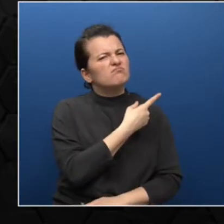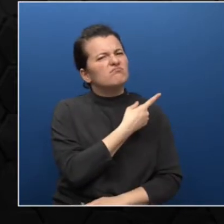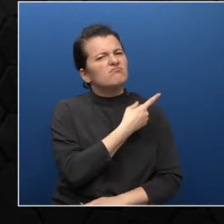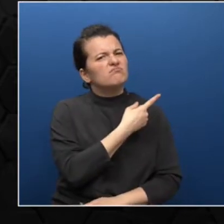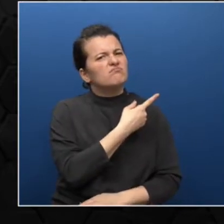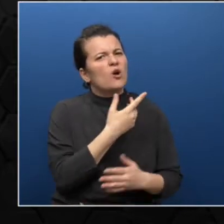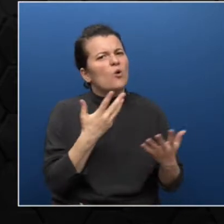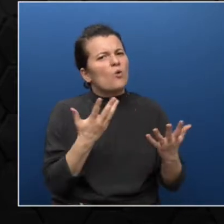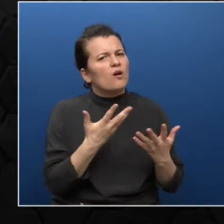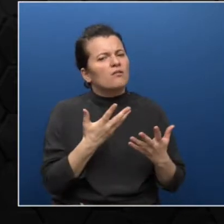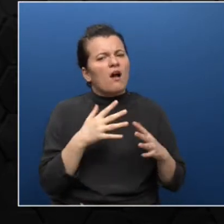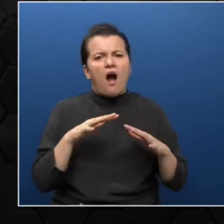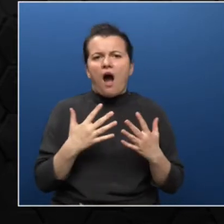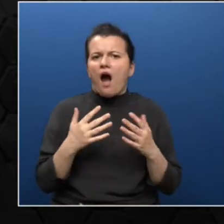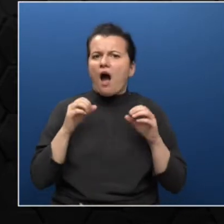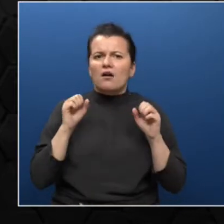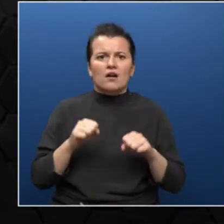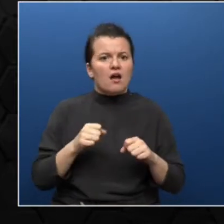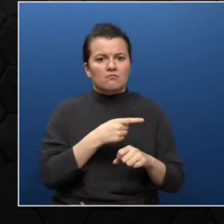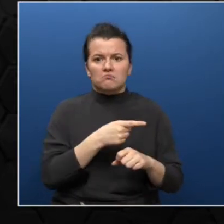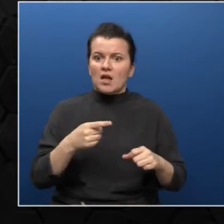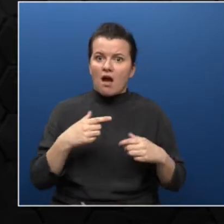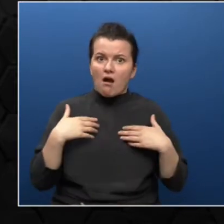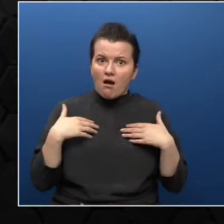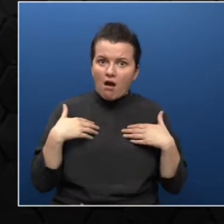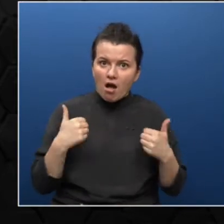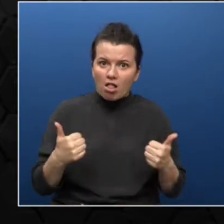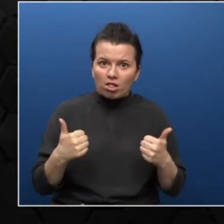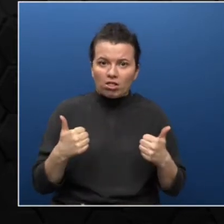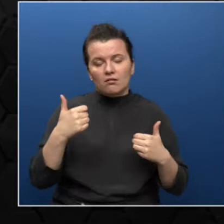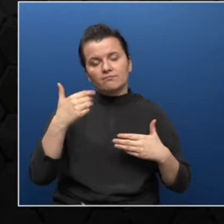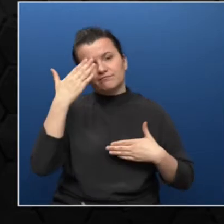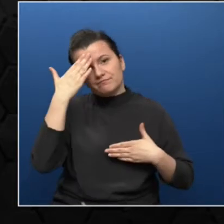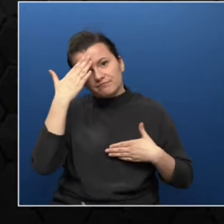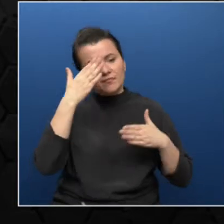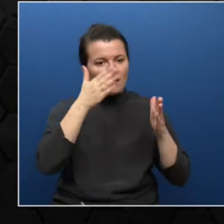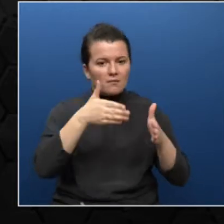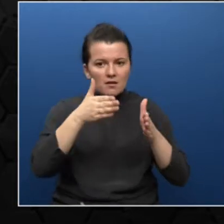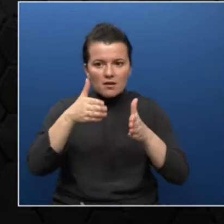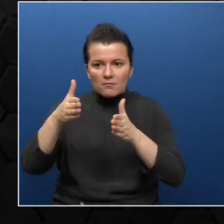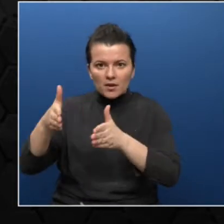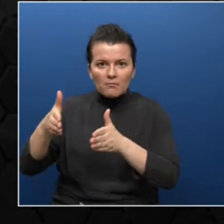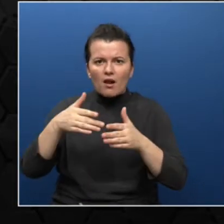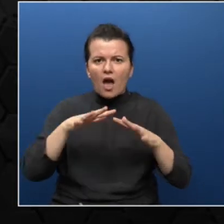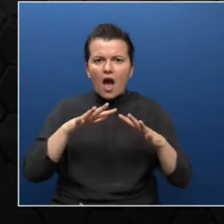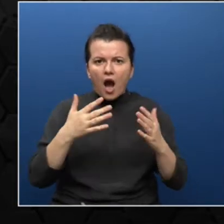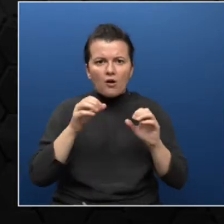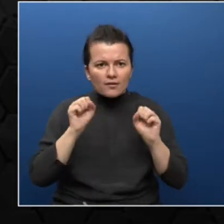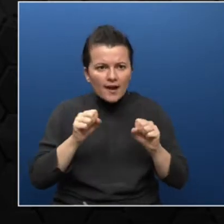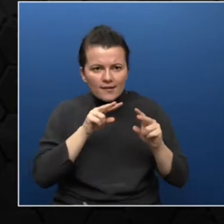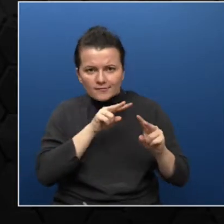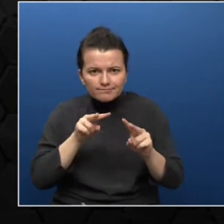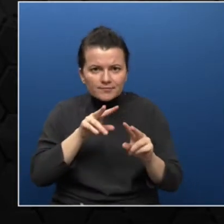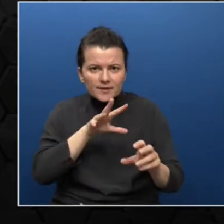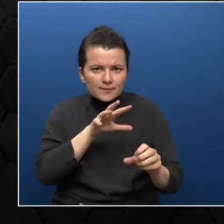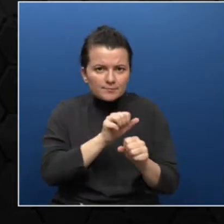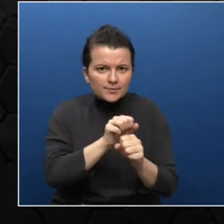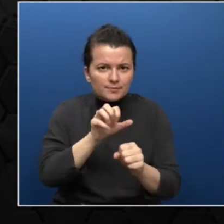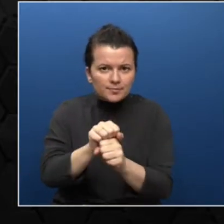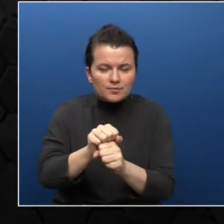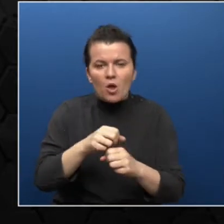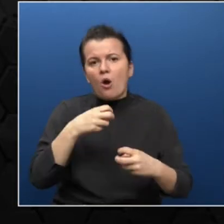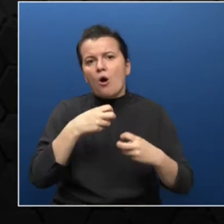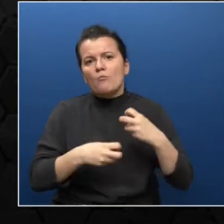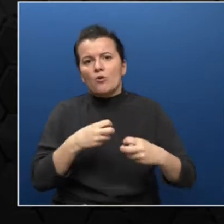to monitor recovery of patients, and who are these orthopedic patients? So